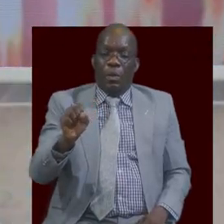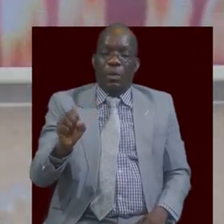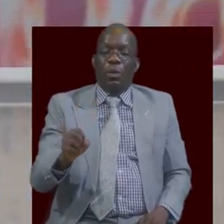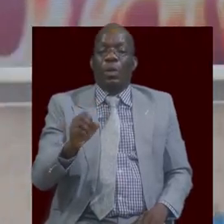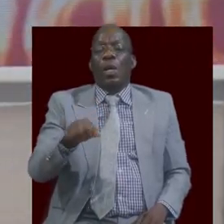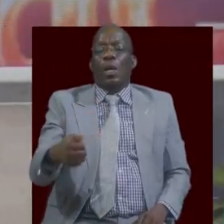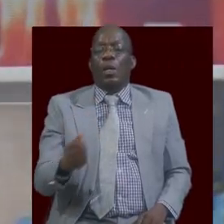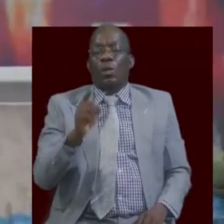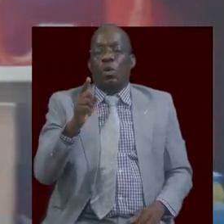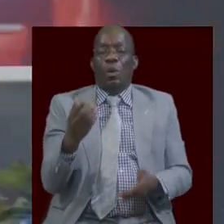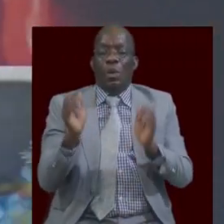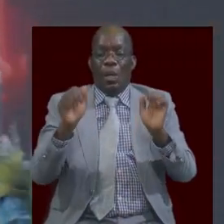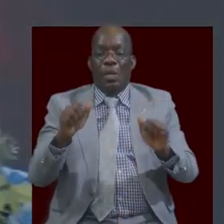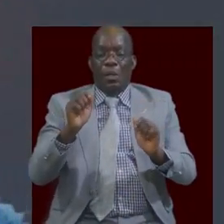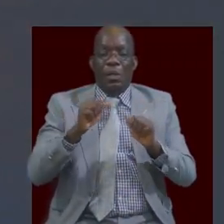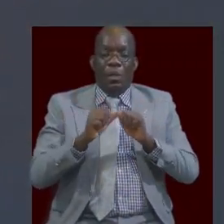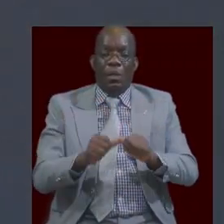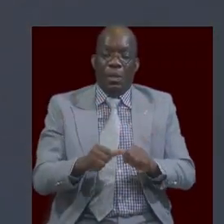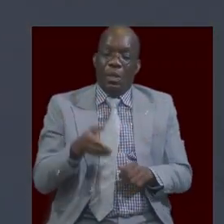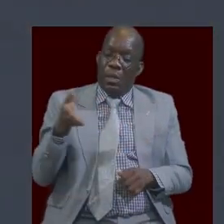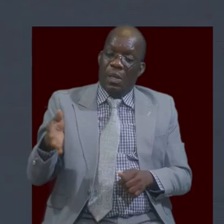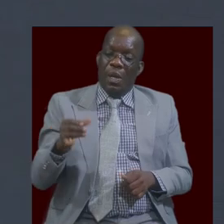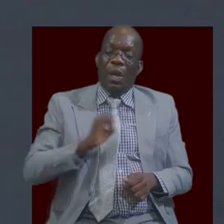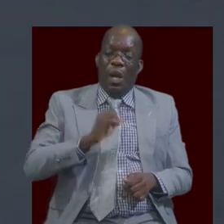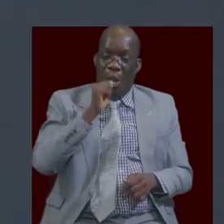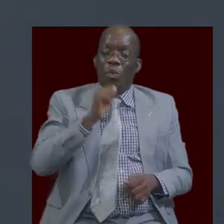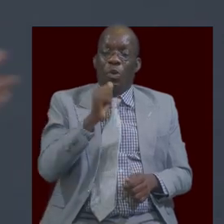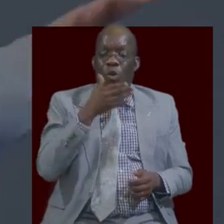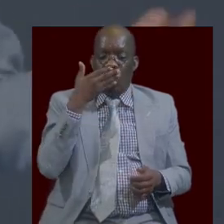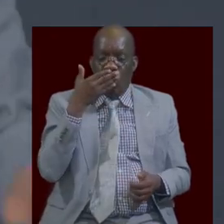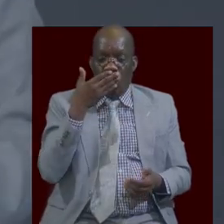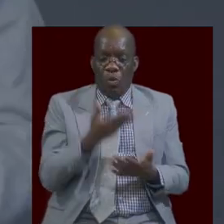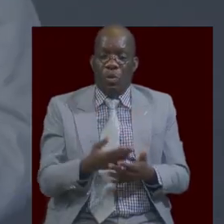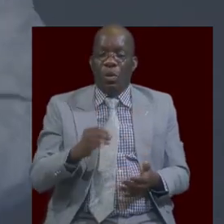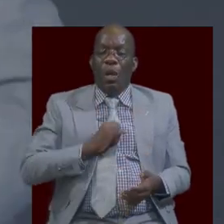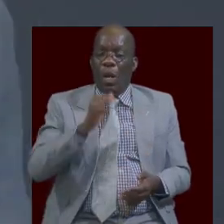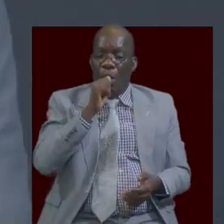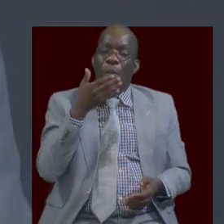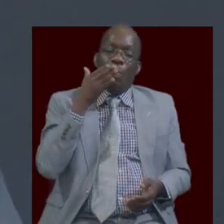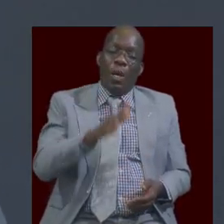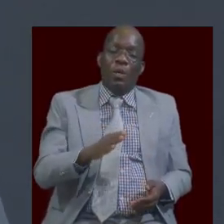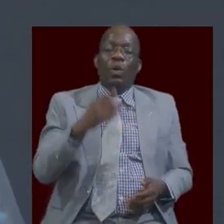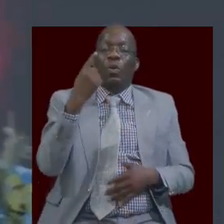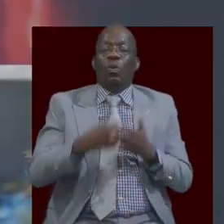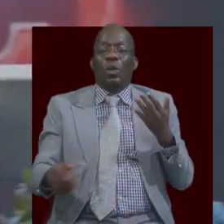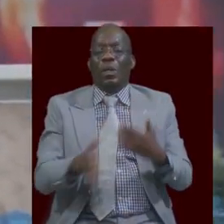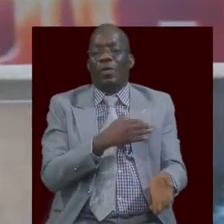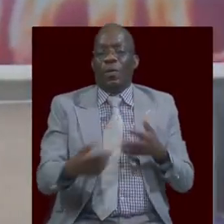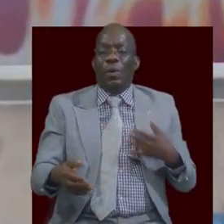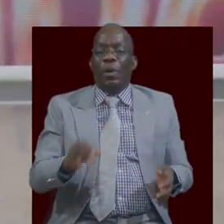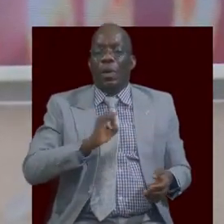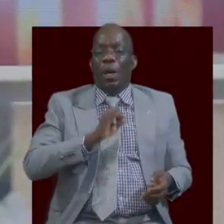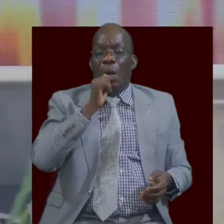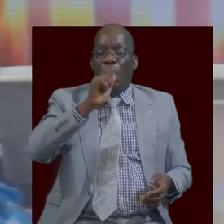use. I'm no good. I'm bad. I'm whatever. I'm low.